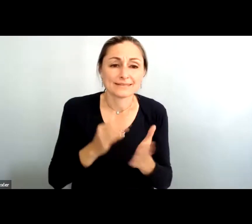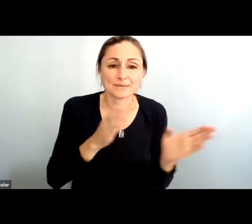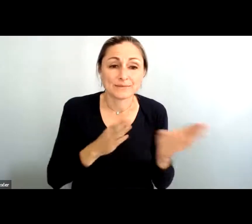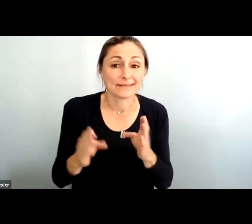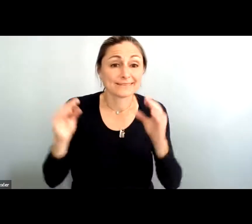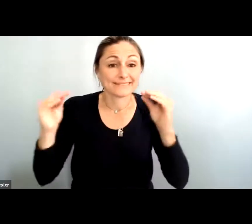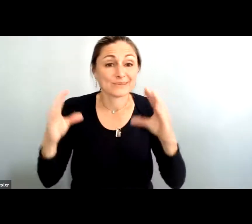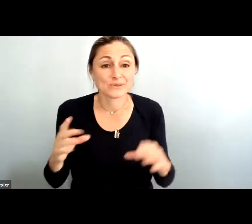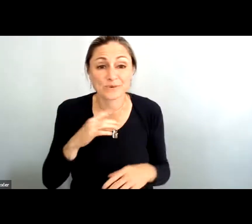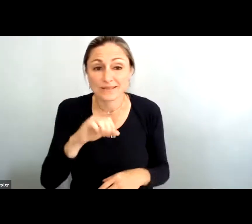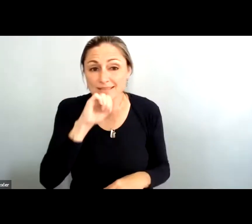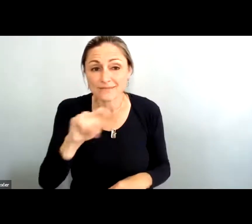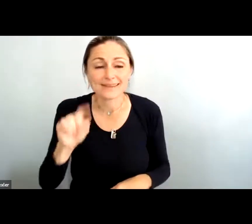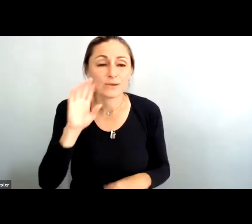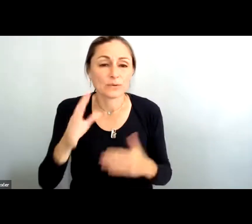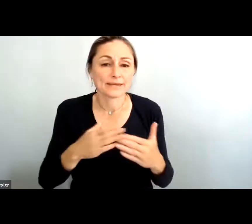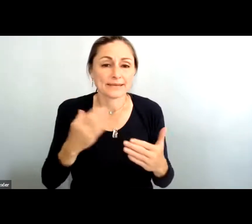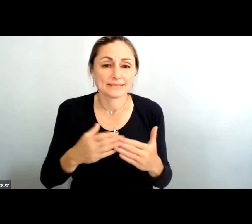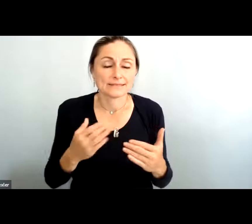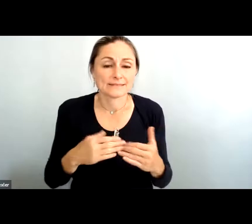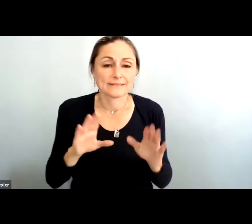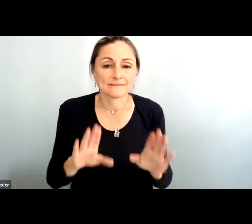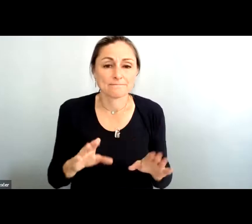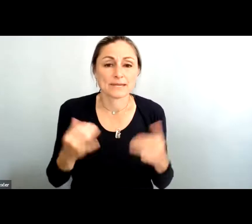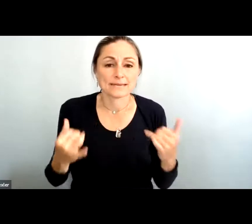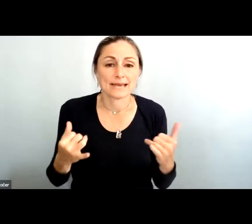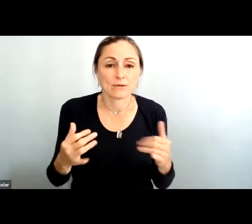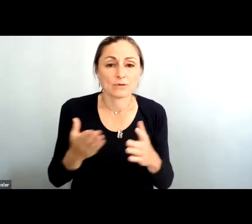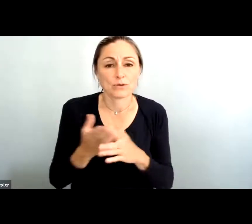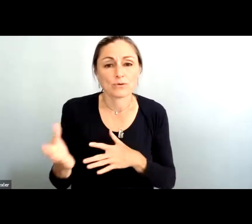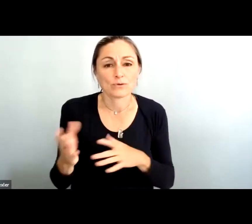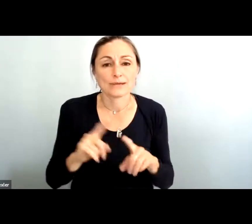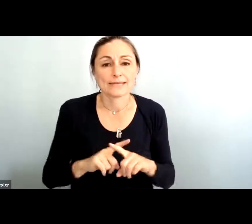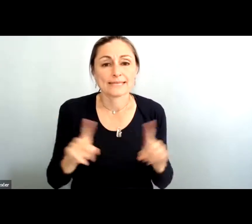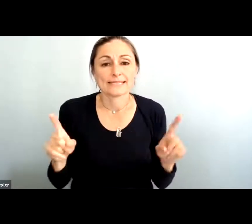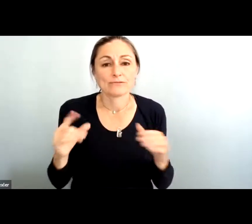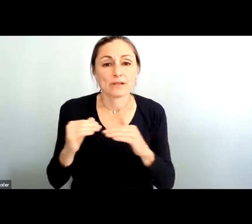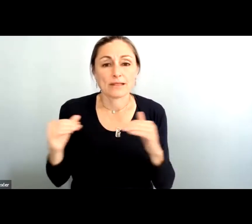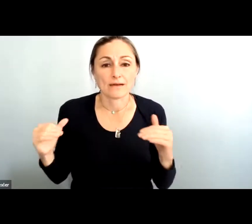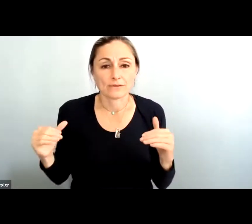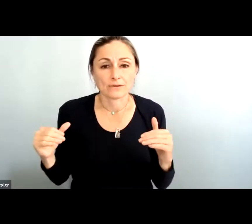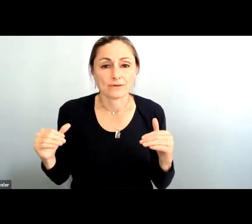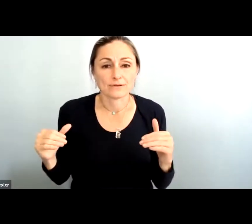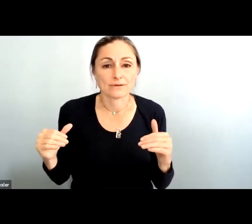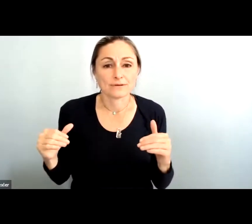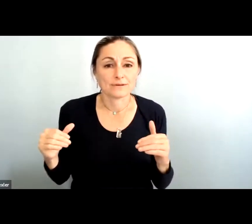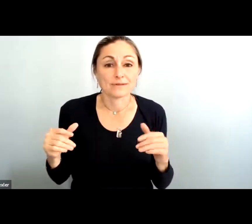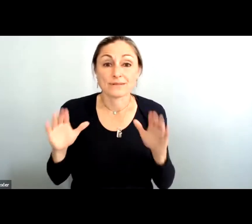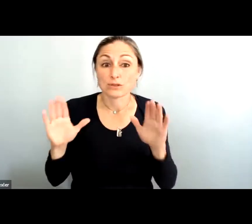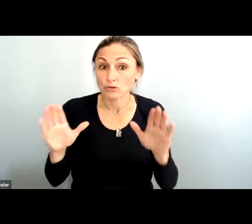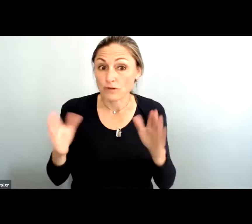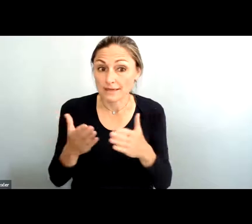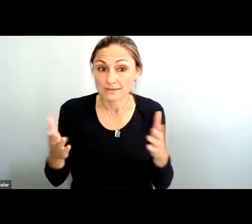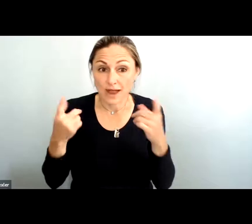them. It's going to be easy. But and I just need to now go move it to a different kind of level, because these are great things that are